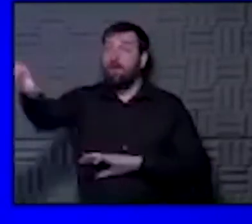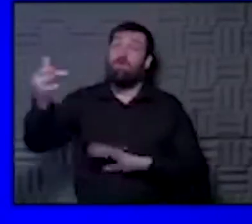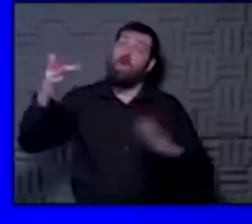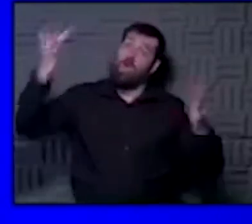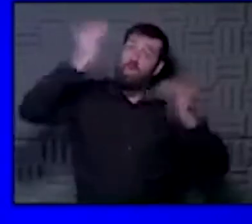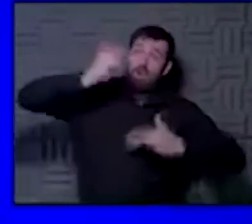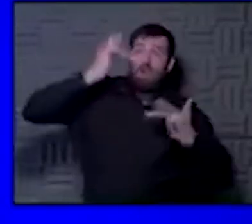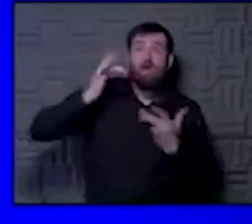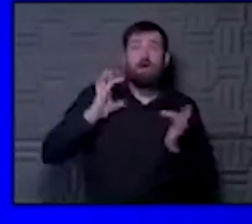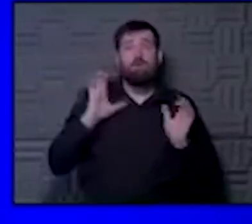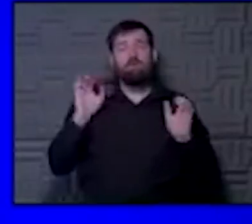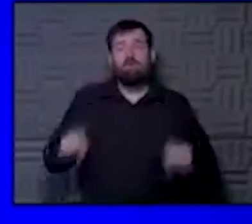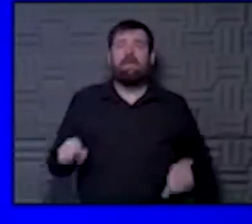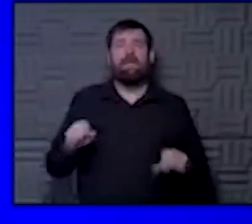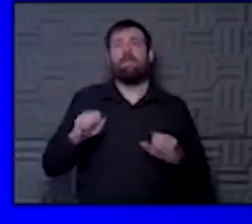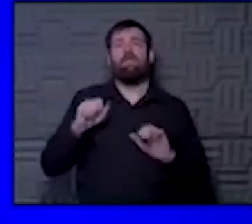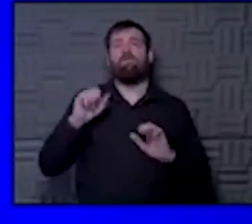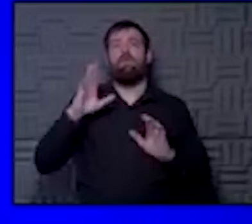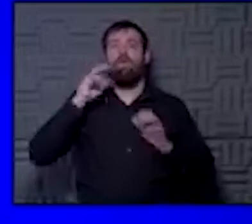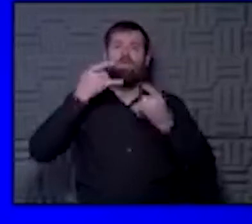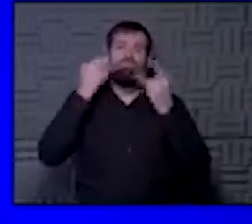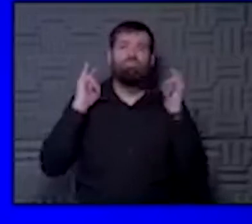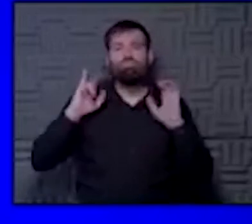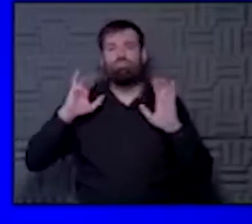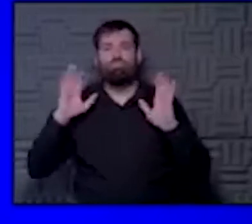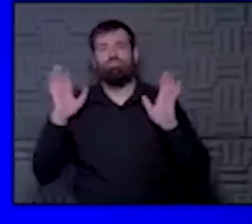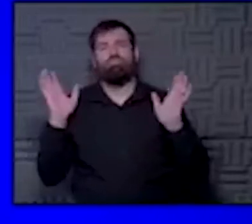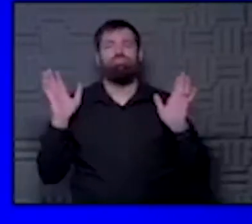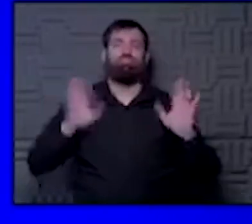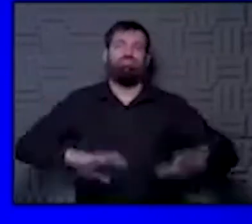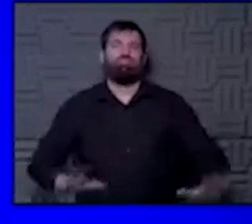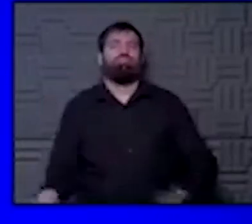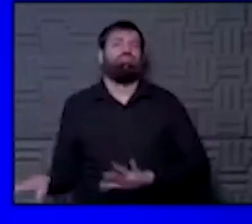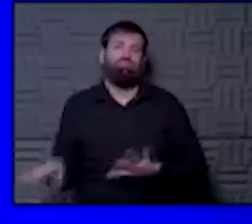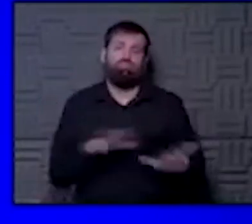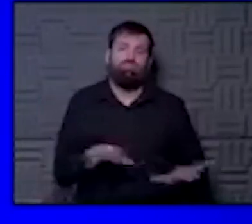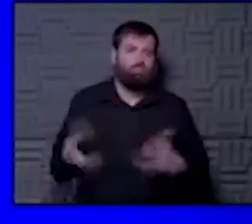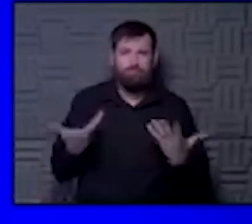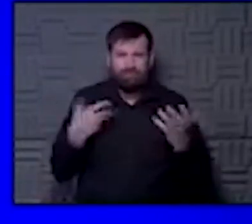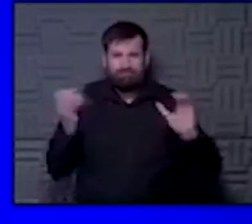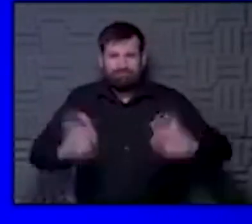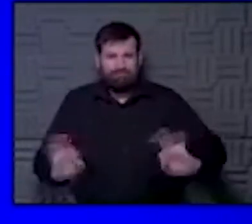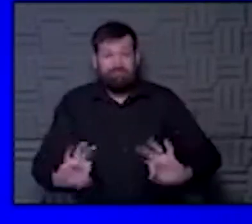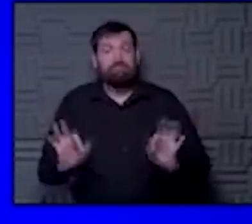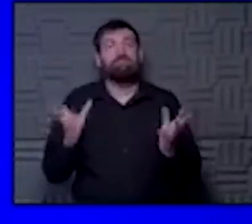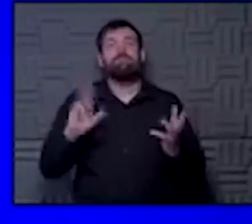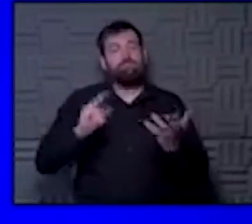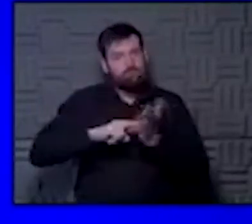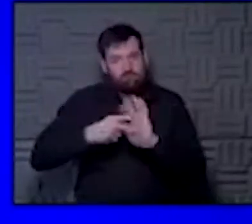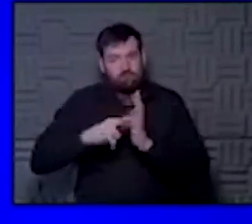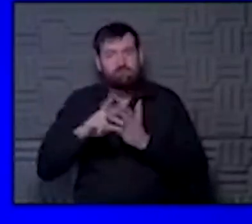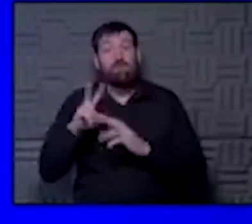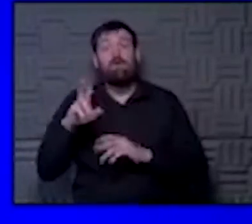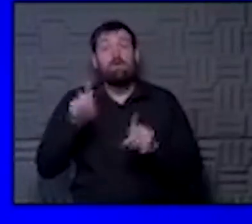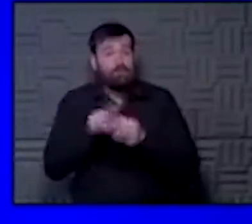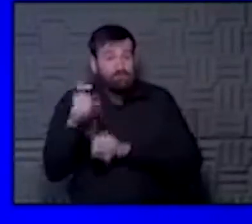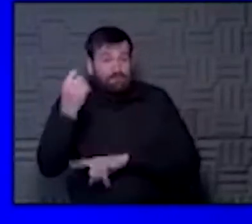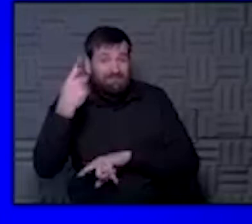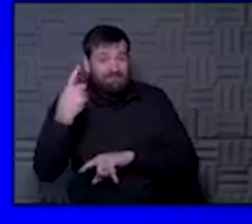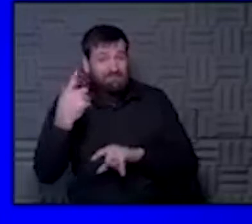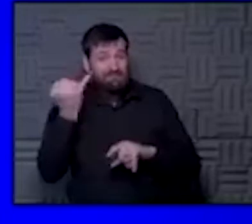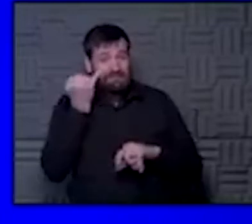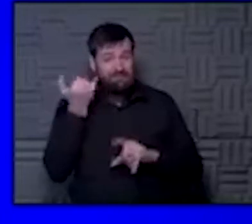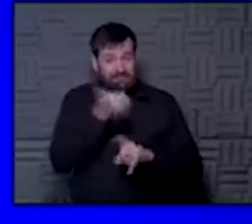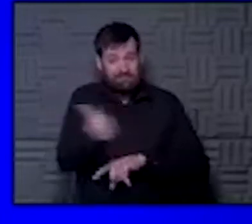COVID-19. You can go out and be irresponsible. But it also doesn't mean that just because you have COVID-19, you will qualify. There are